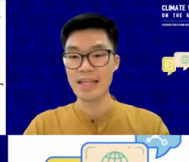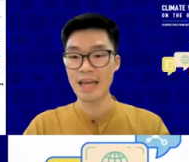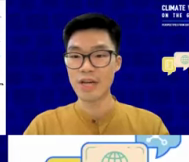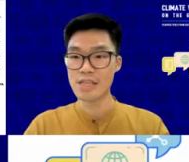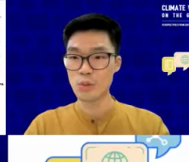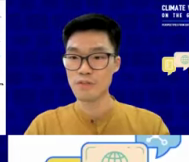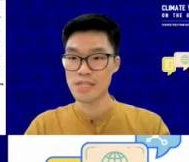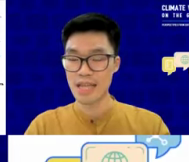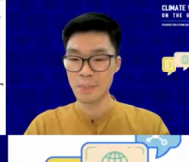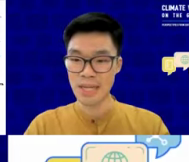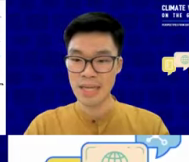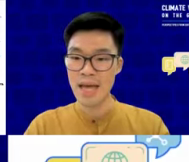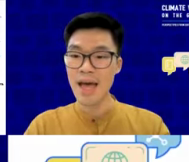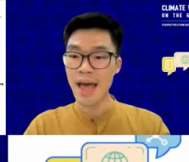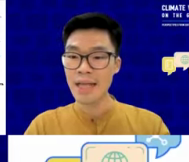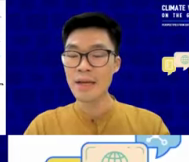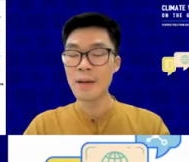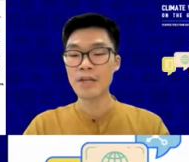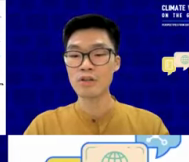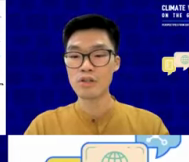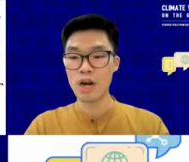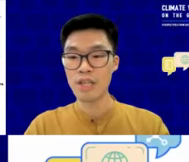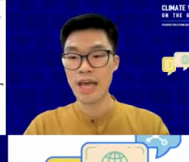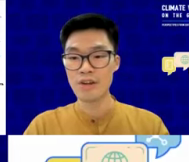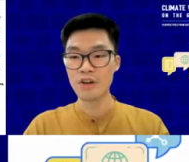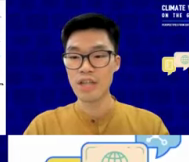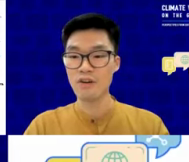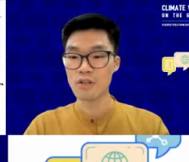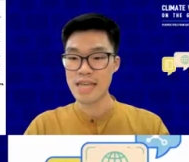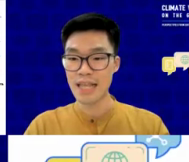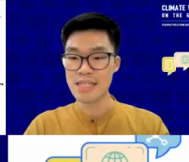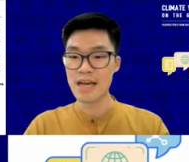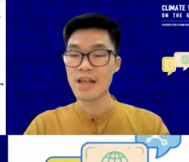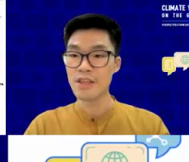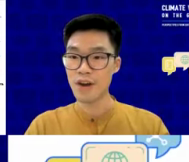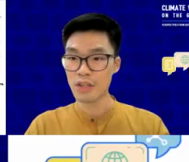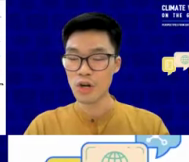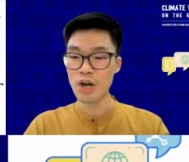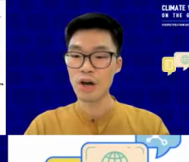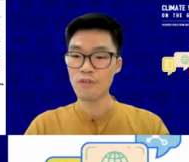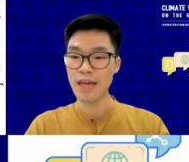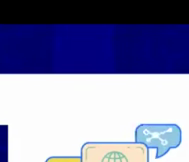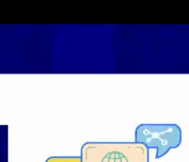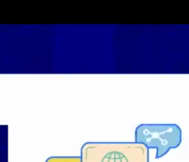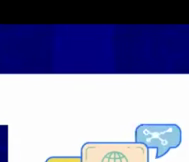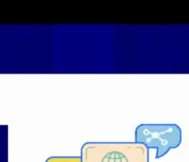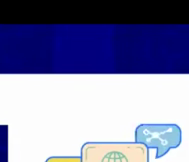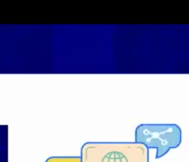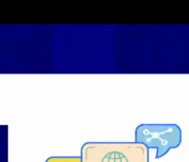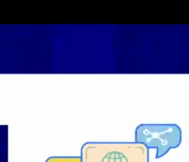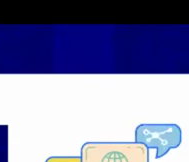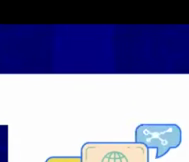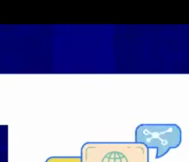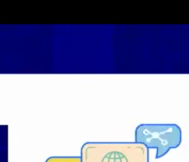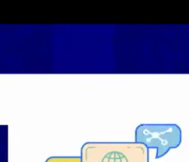Resilience at the Ateneo Institute of Sustainability, and by Dr. Charlotte Kendra Gotanco Gonzalez, the Director of AIS and